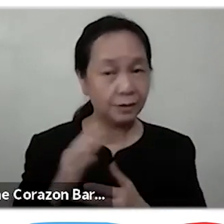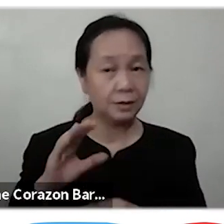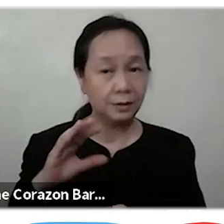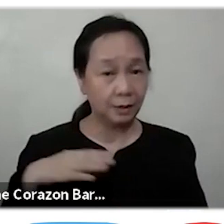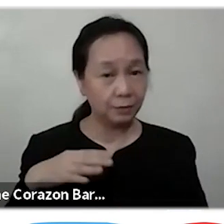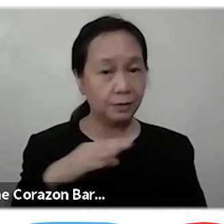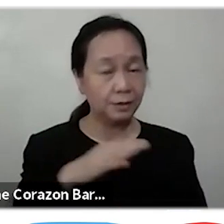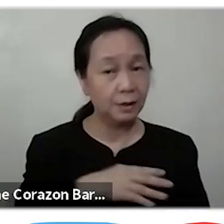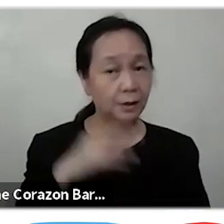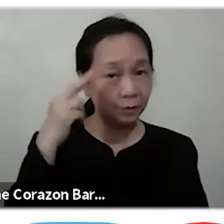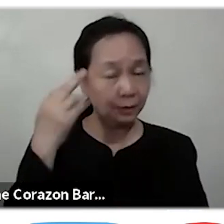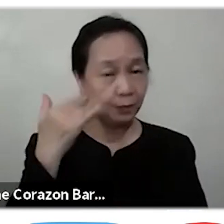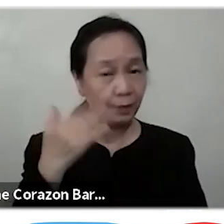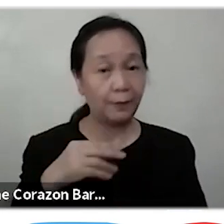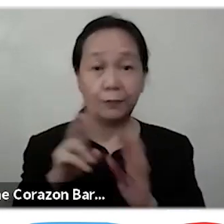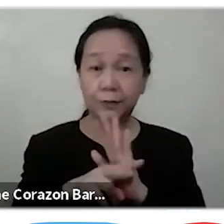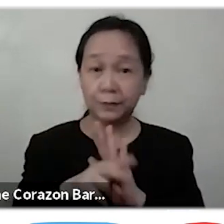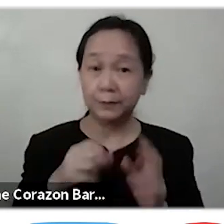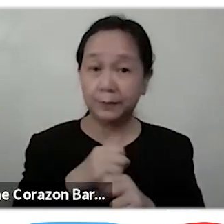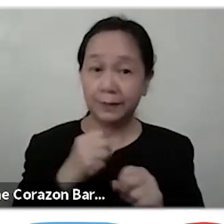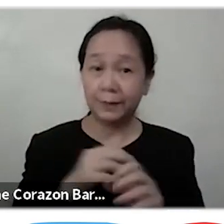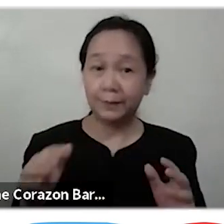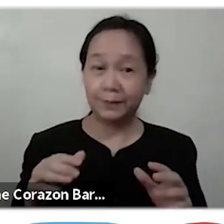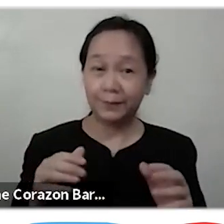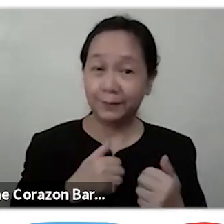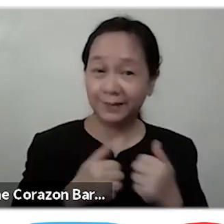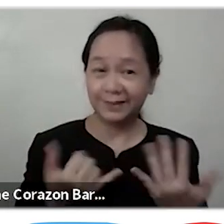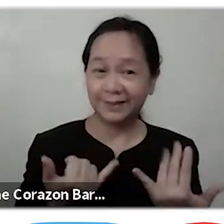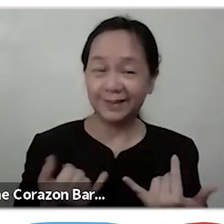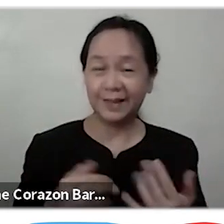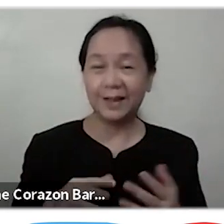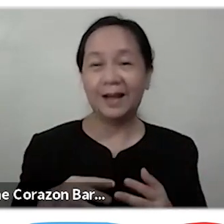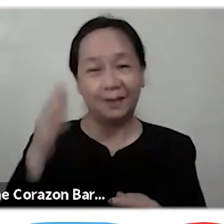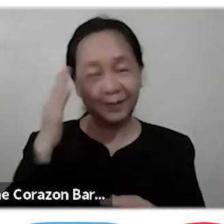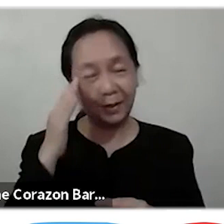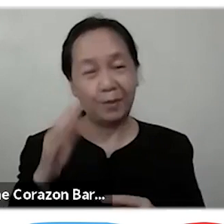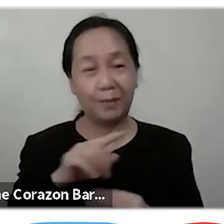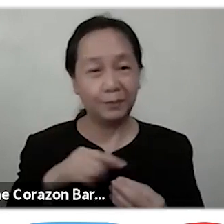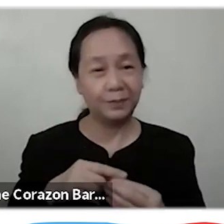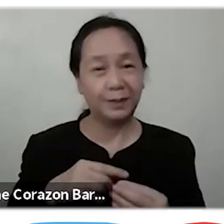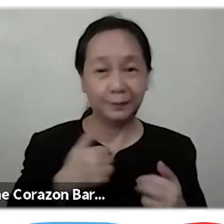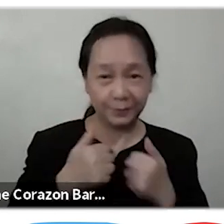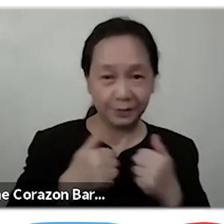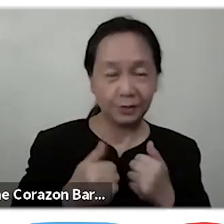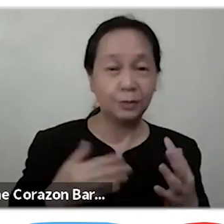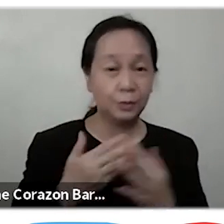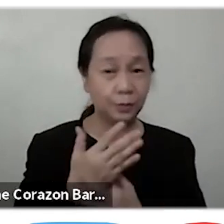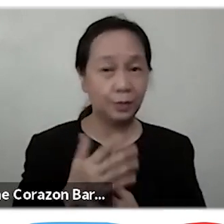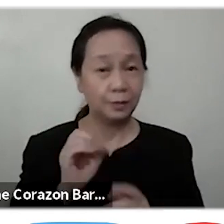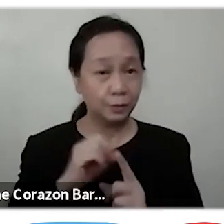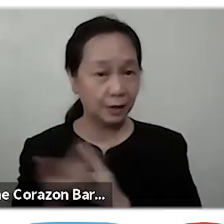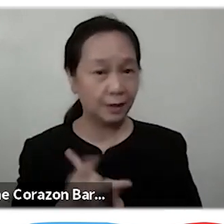a nationwide video making competition. We got to know about the competition through our social media channels, and